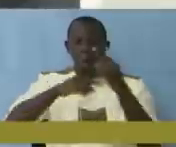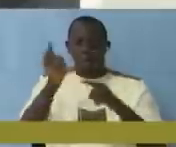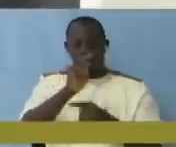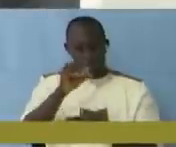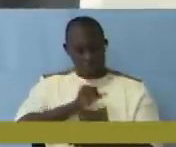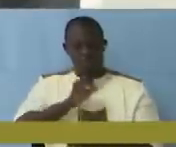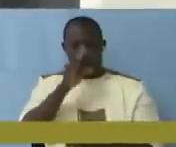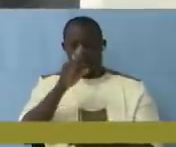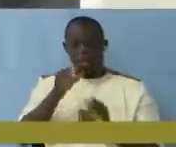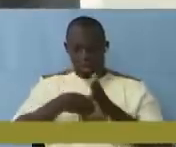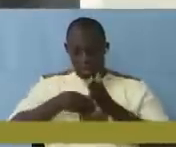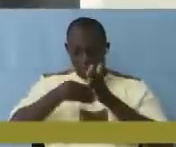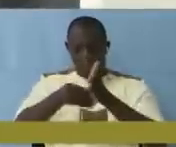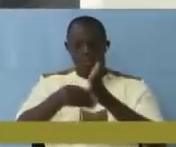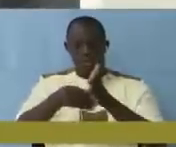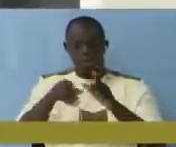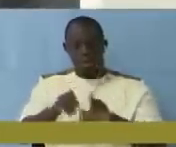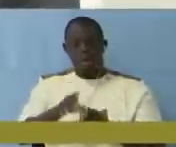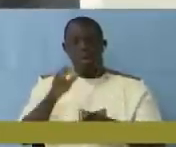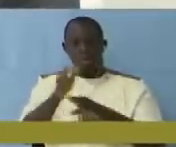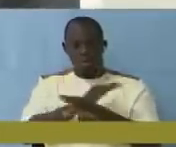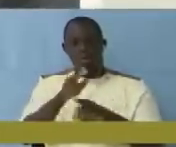operations.